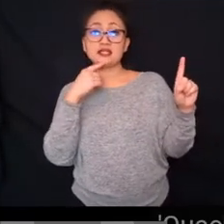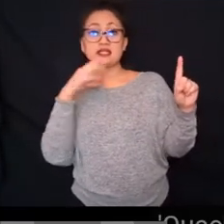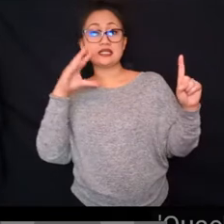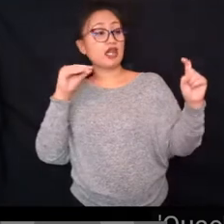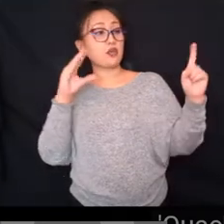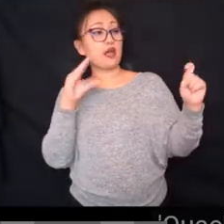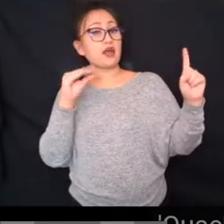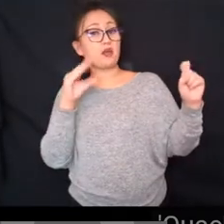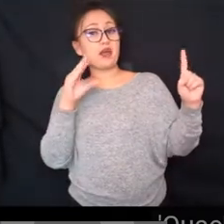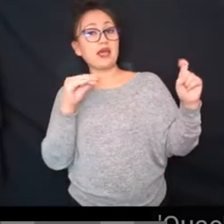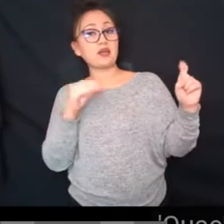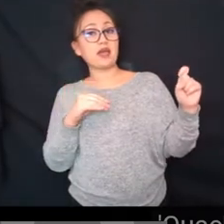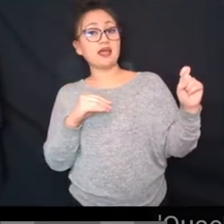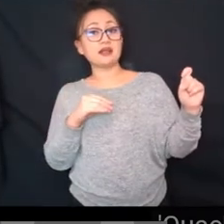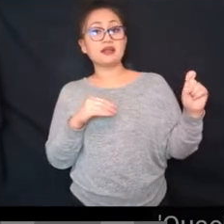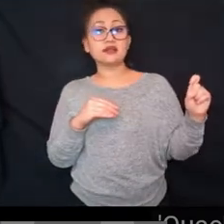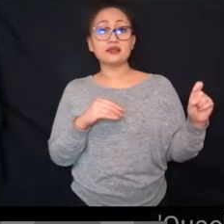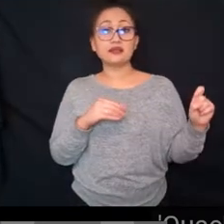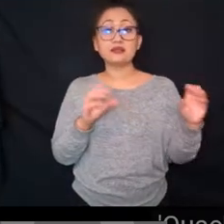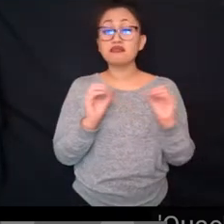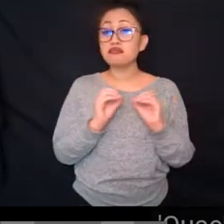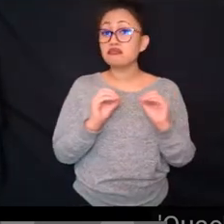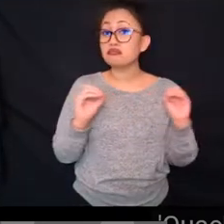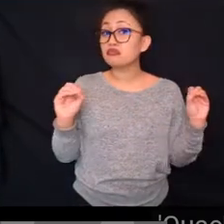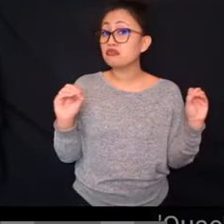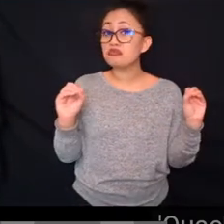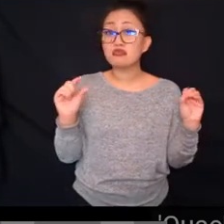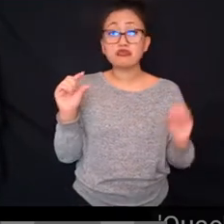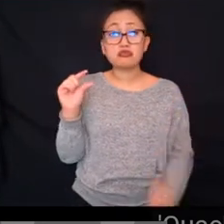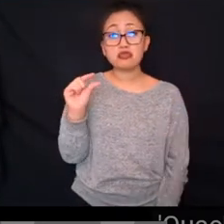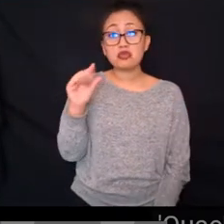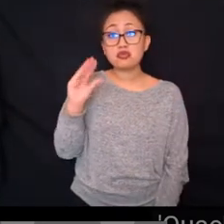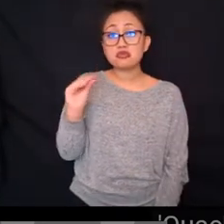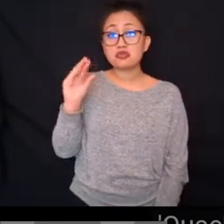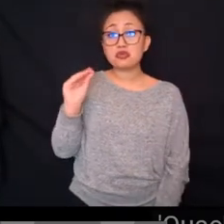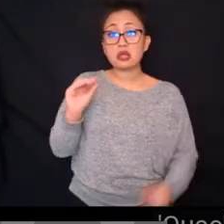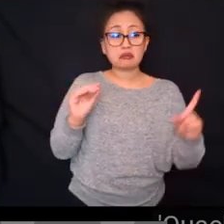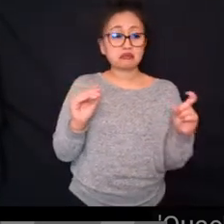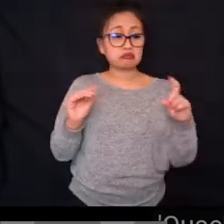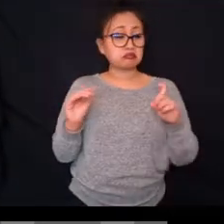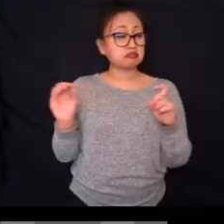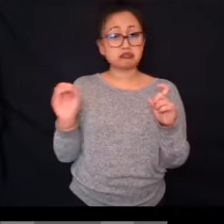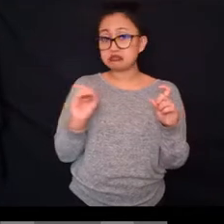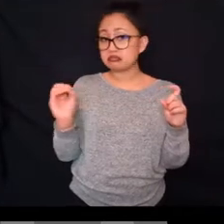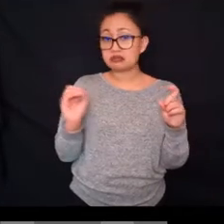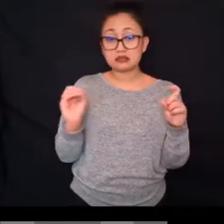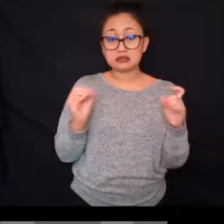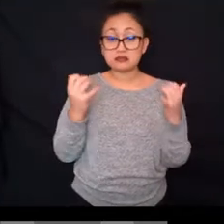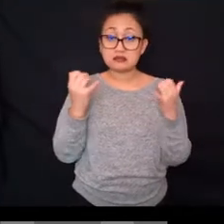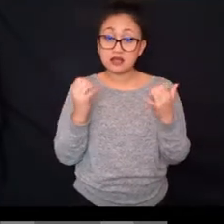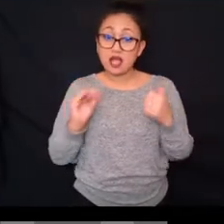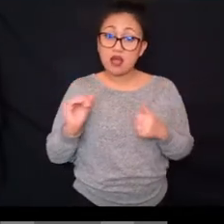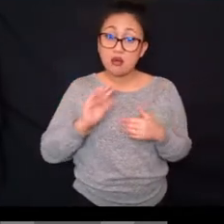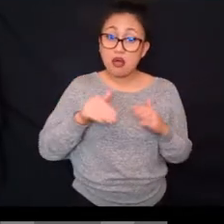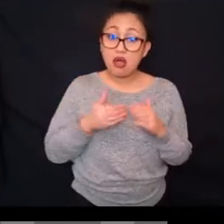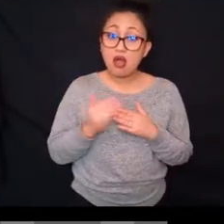mother duck said quack, quack, quack, no little ducks came waddling back. Where are all your ducks now,